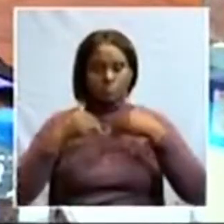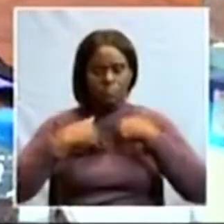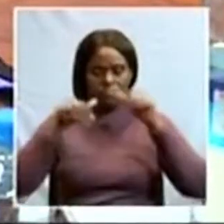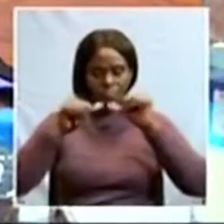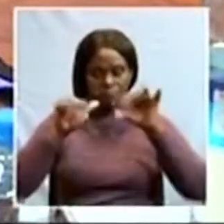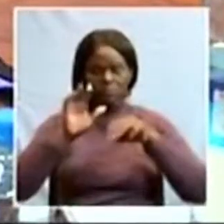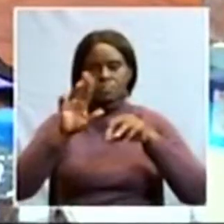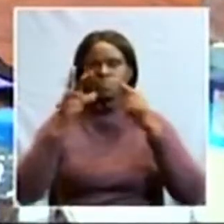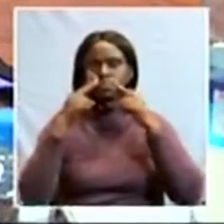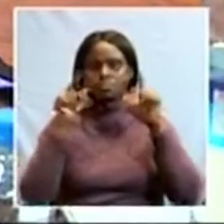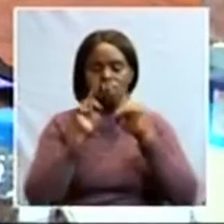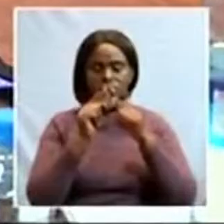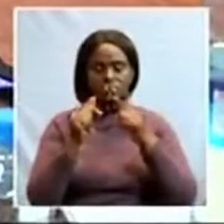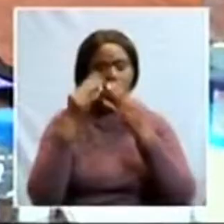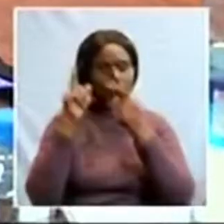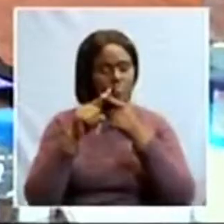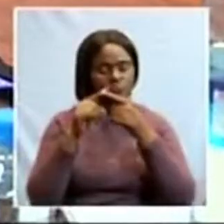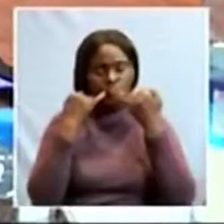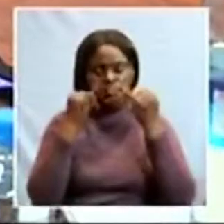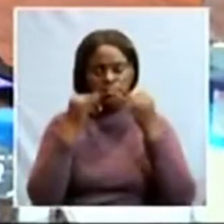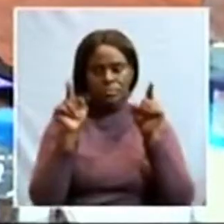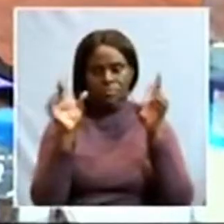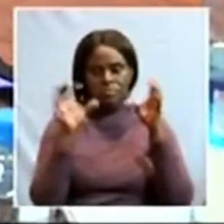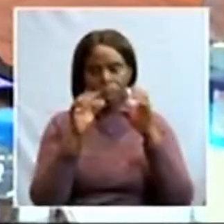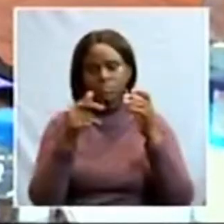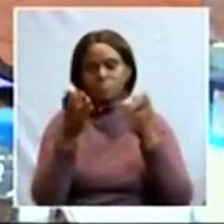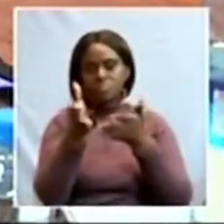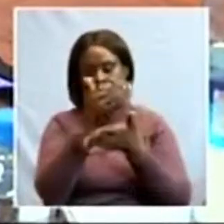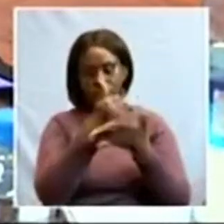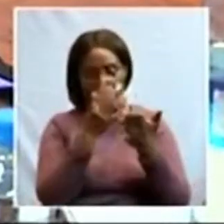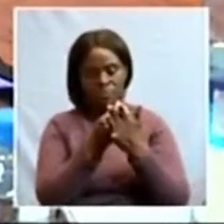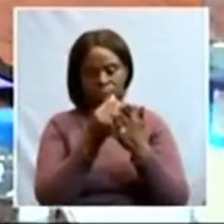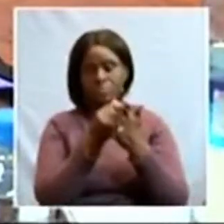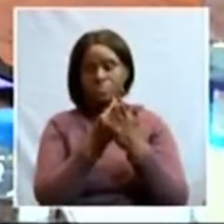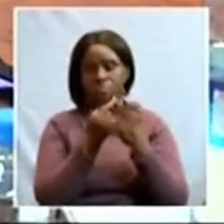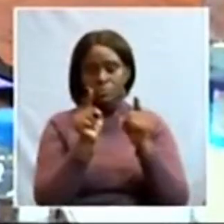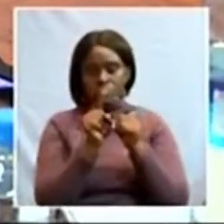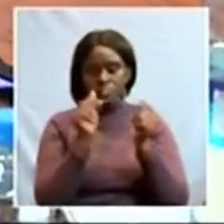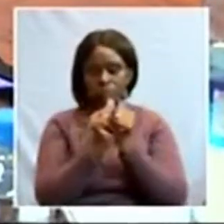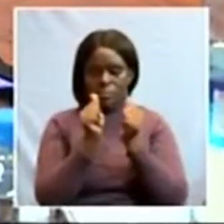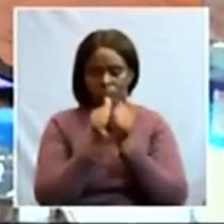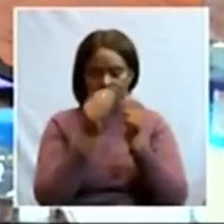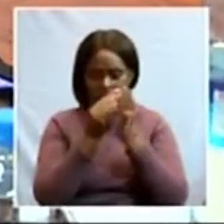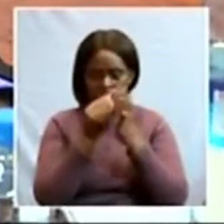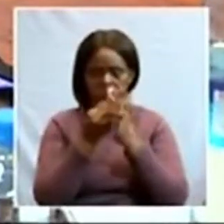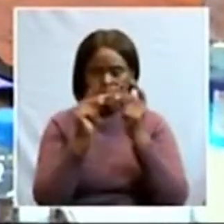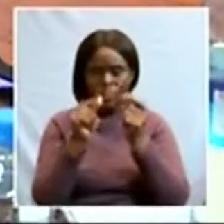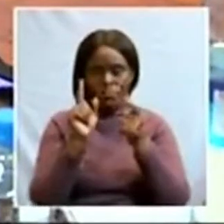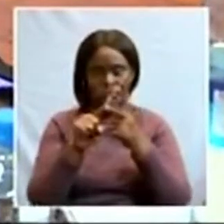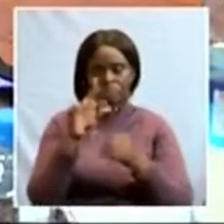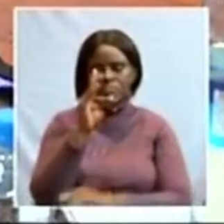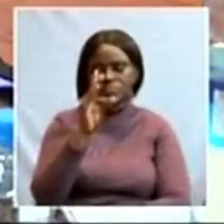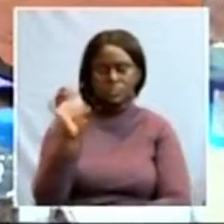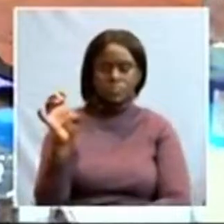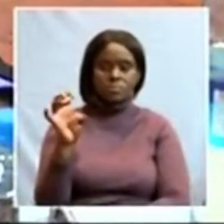auditor's findings and wish to state that the council collected revenue amounts totaling to